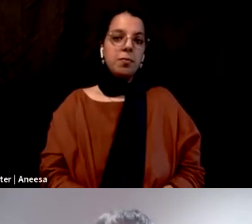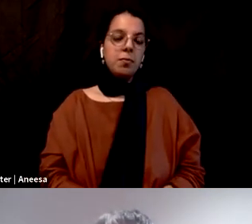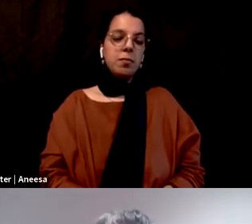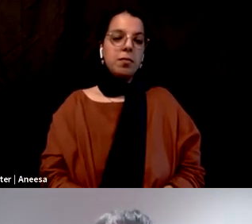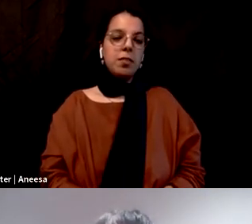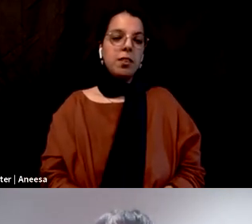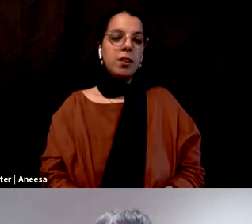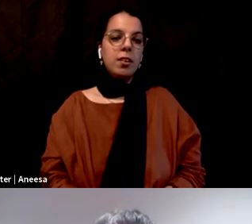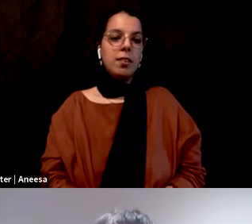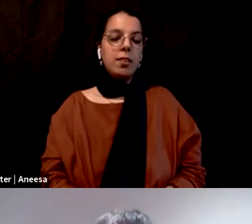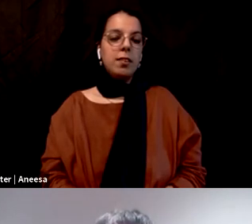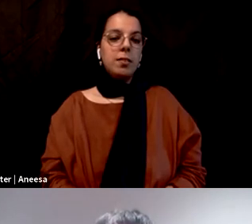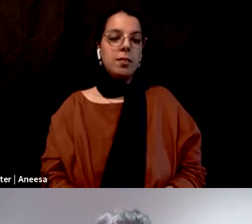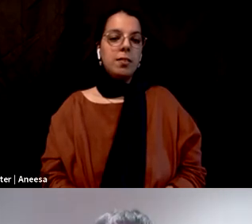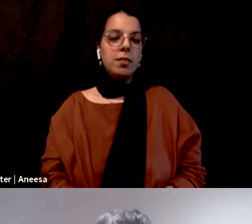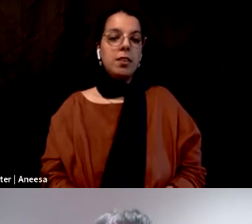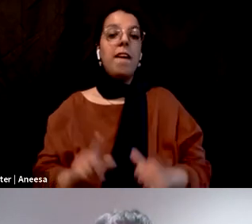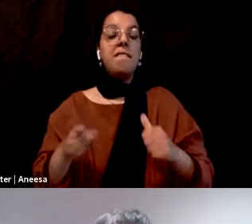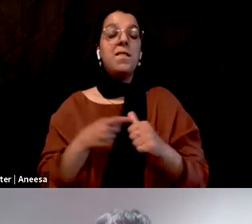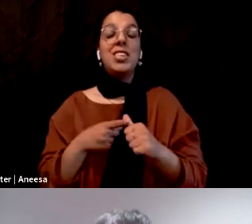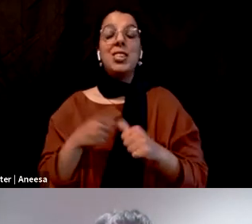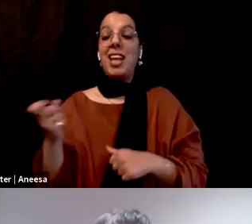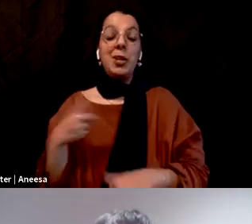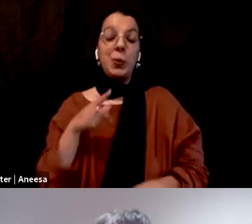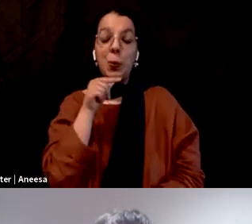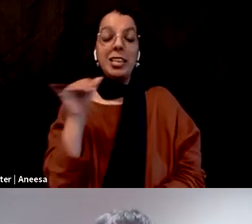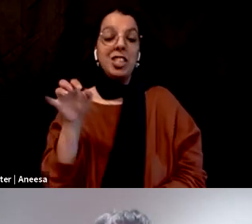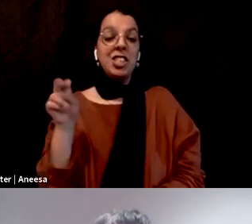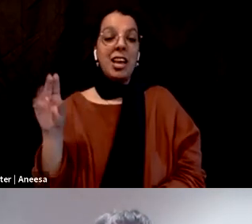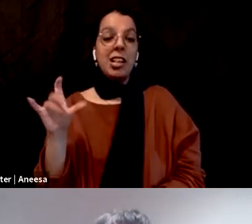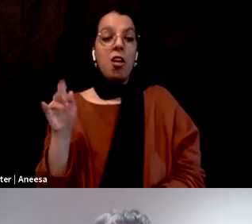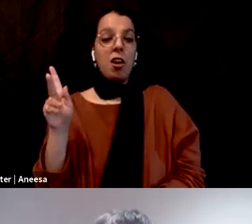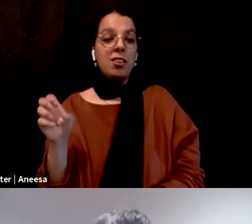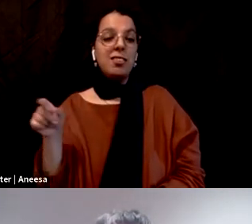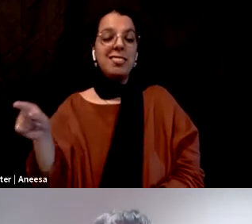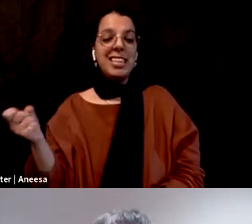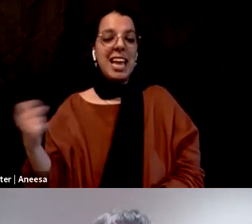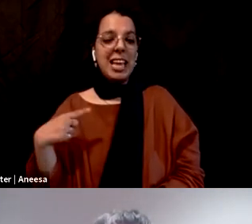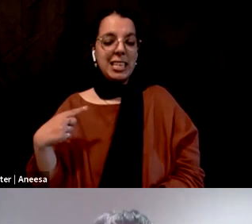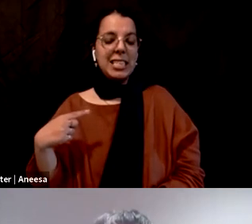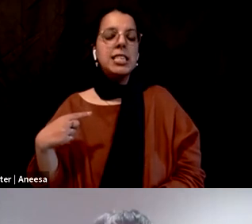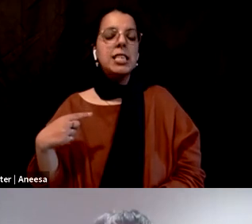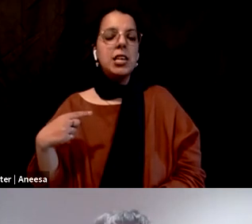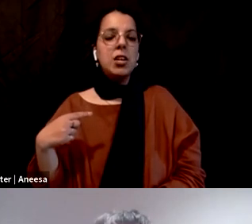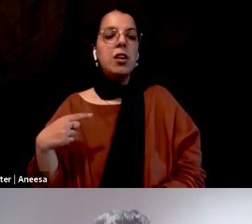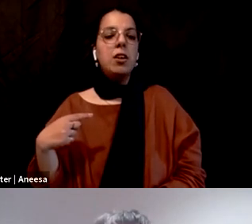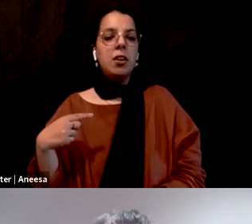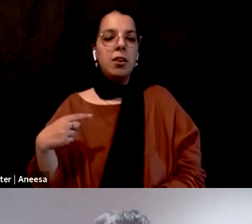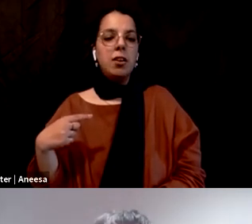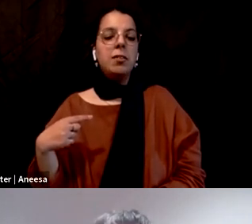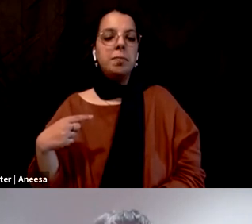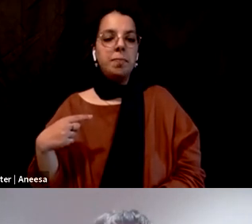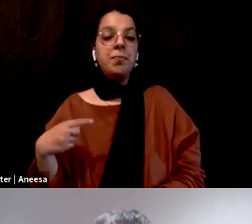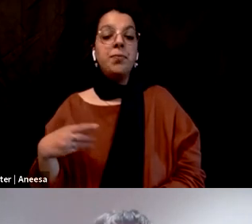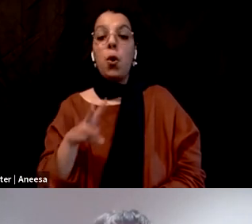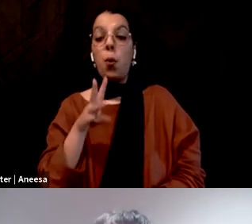The first one is Jen Clark. Considering the water recharging systems that feed